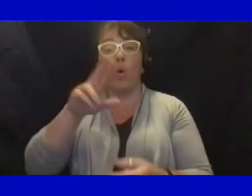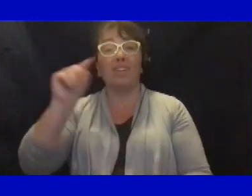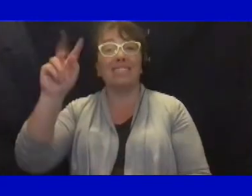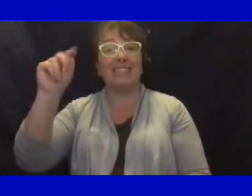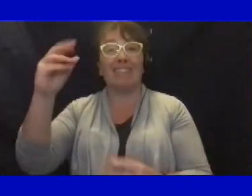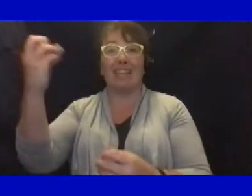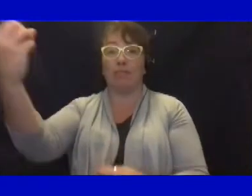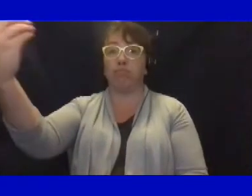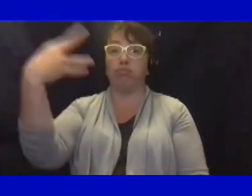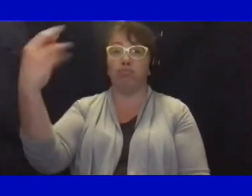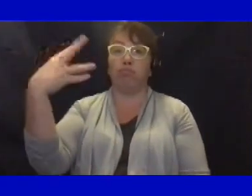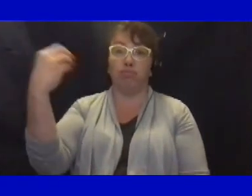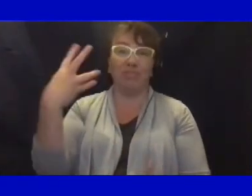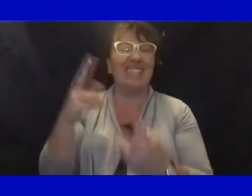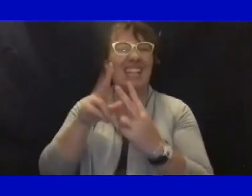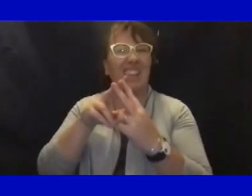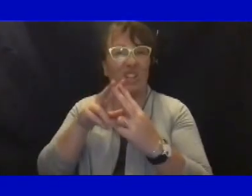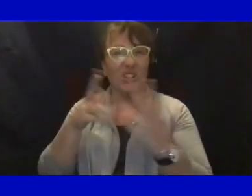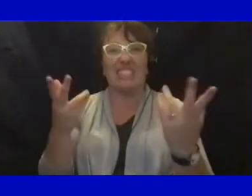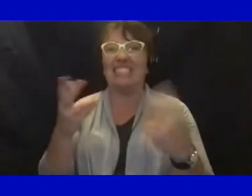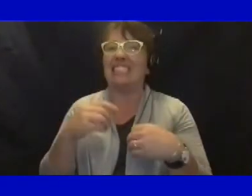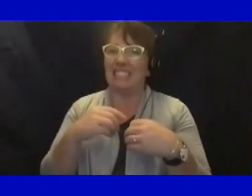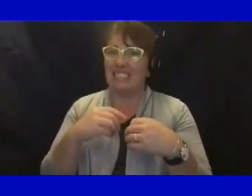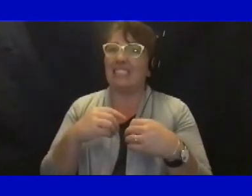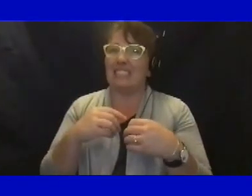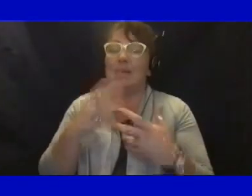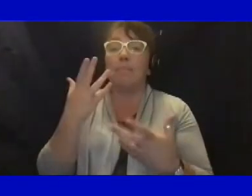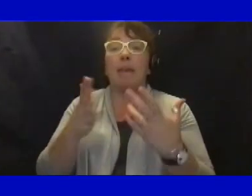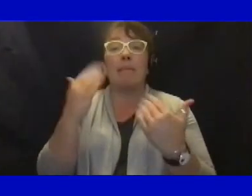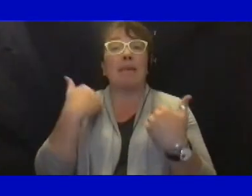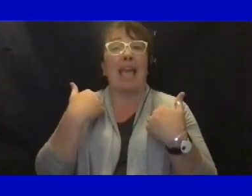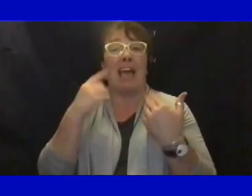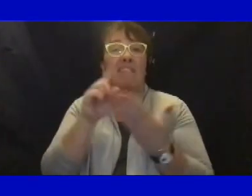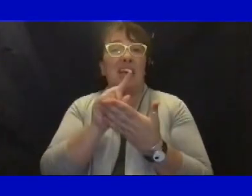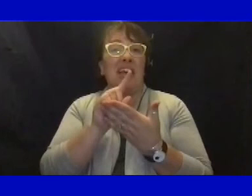hard. You may only have about an hour of notice.